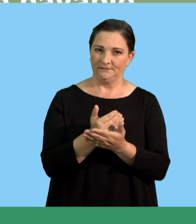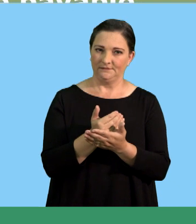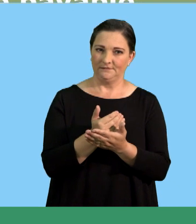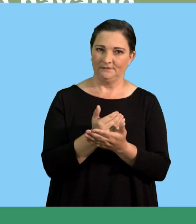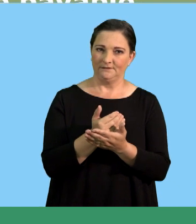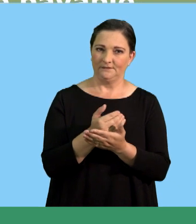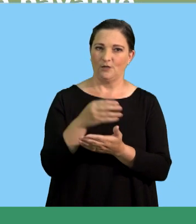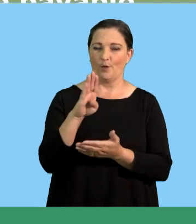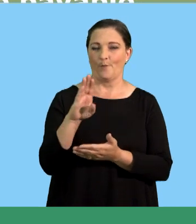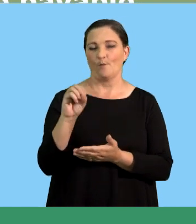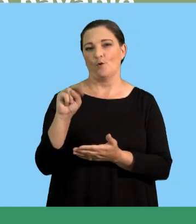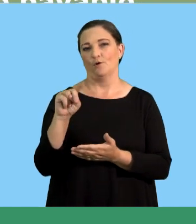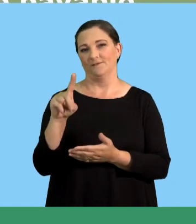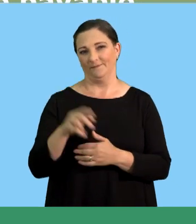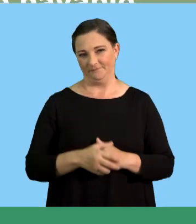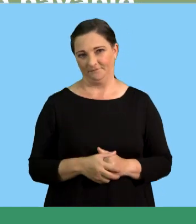bond.